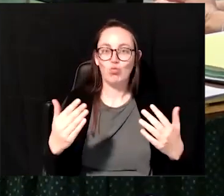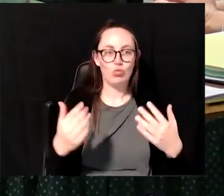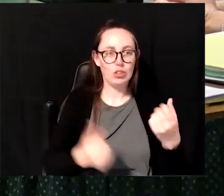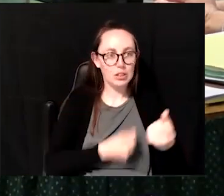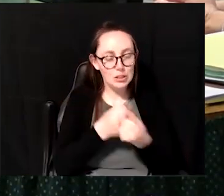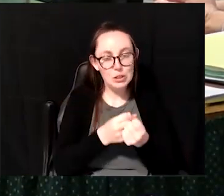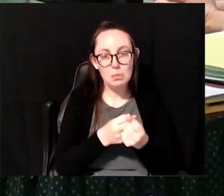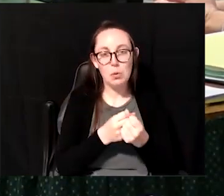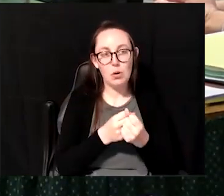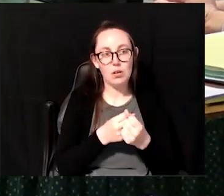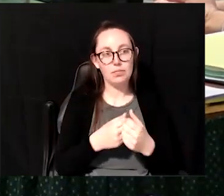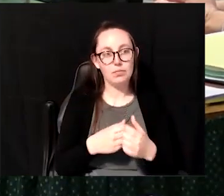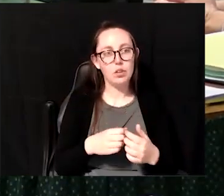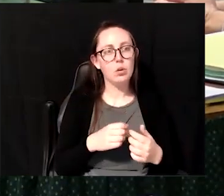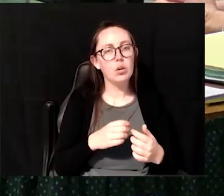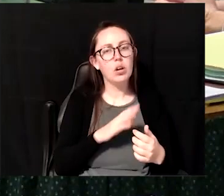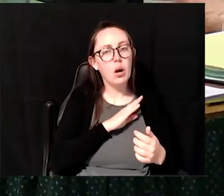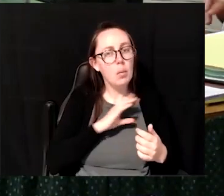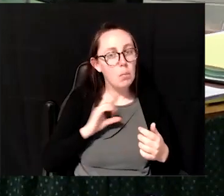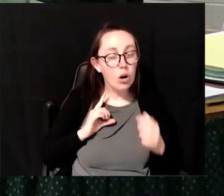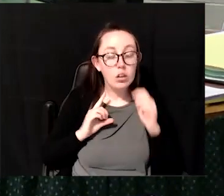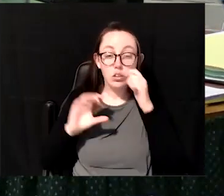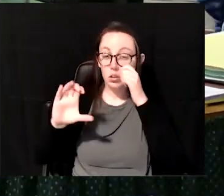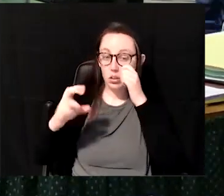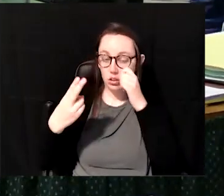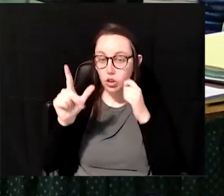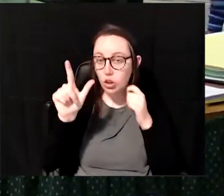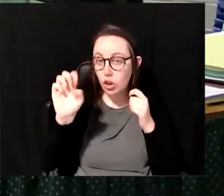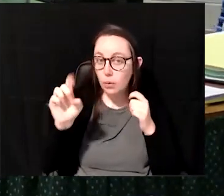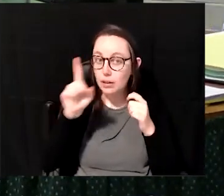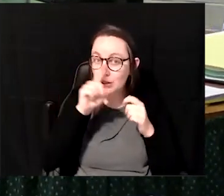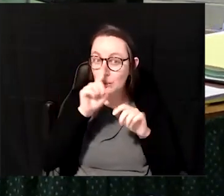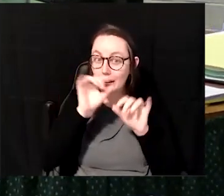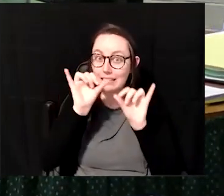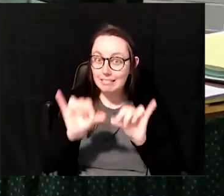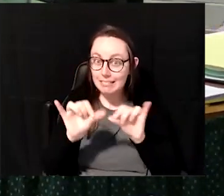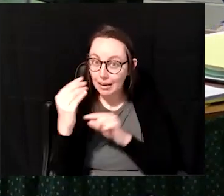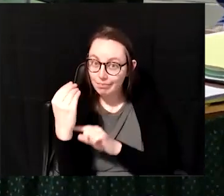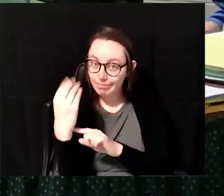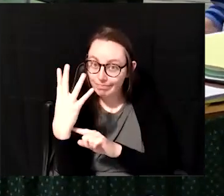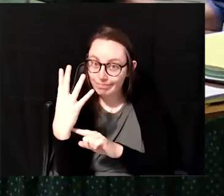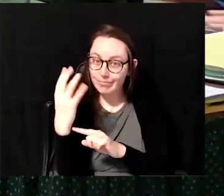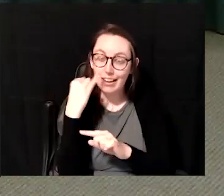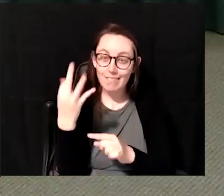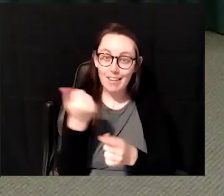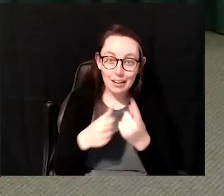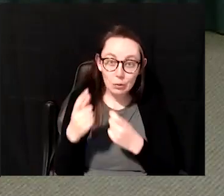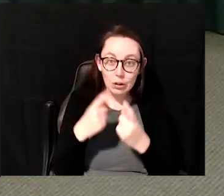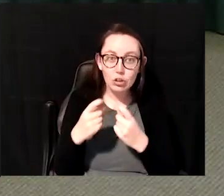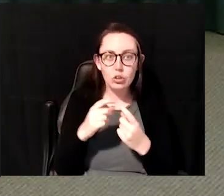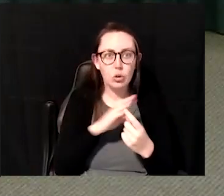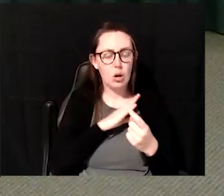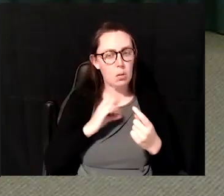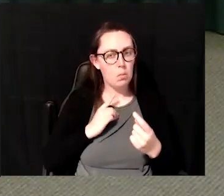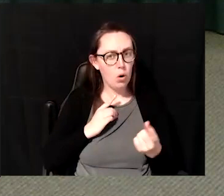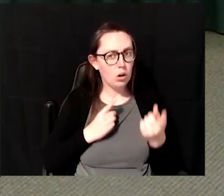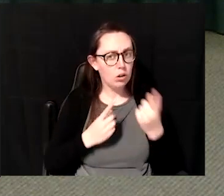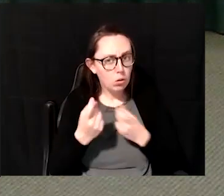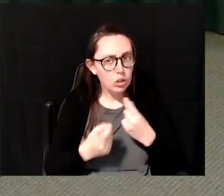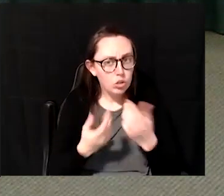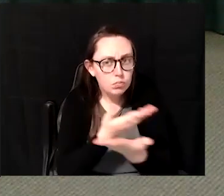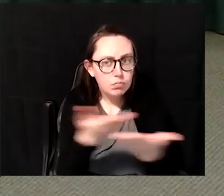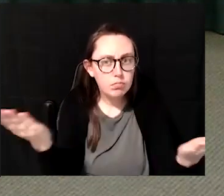let's can we keep we'll keep Chloe up here uh if we've got questions um so board members questions Daniel yeah um